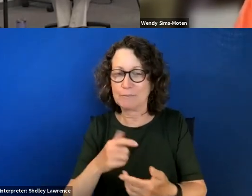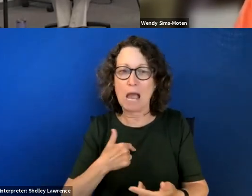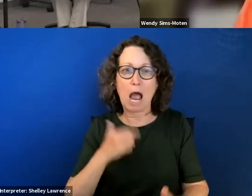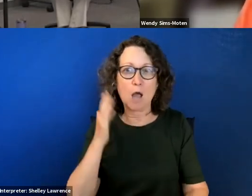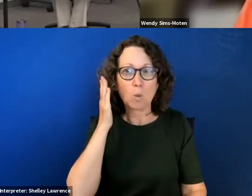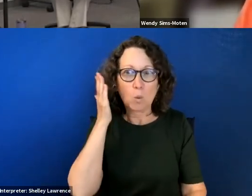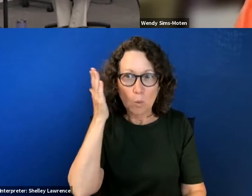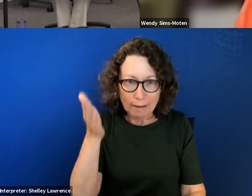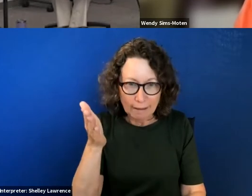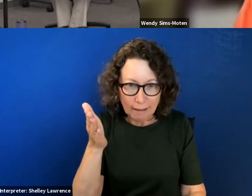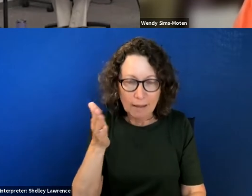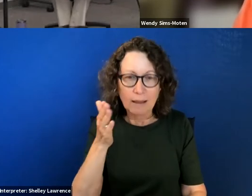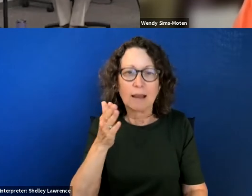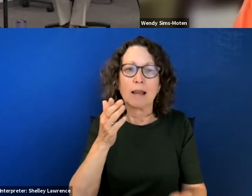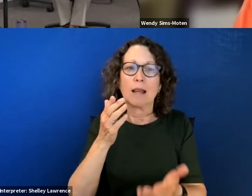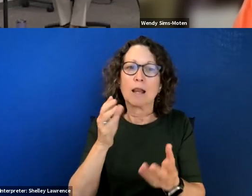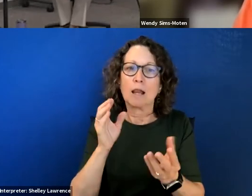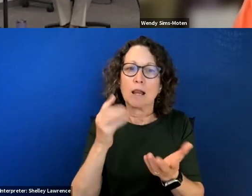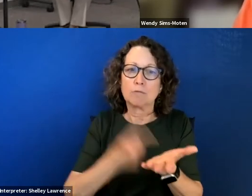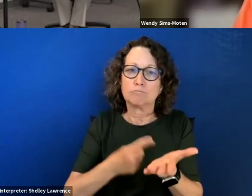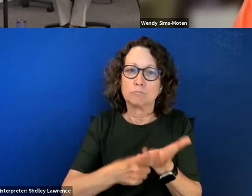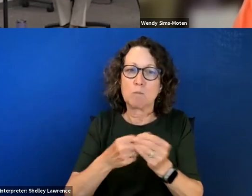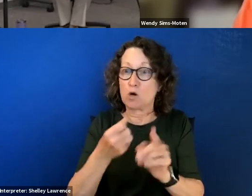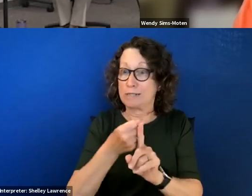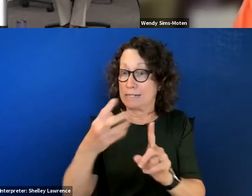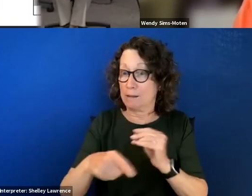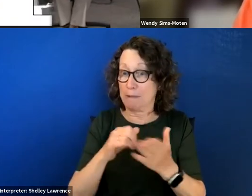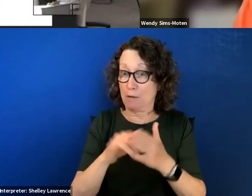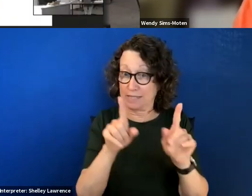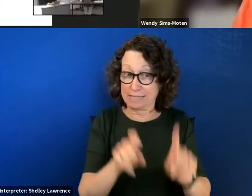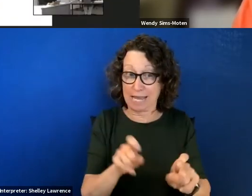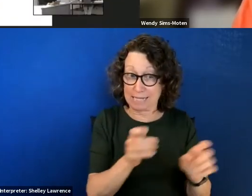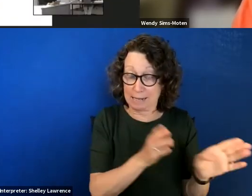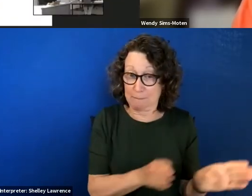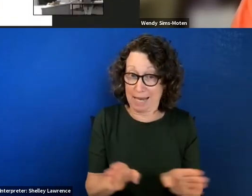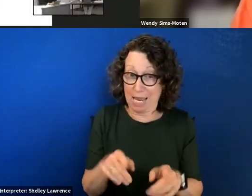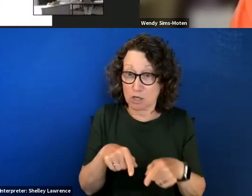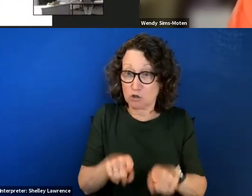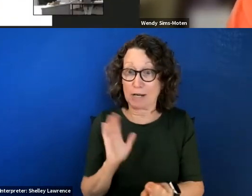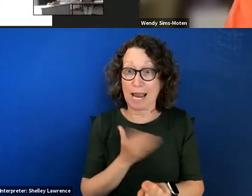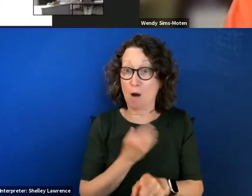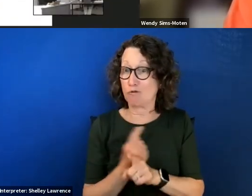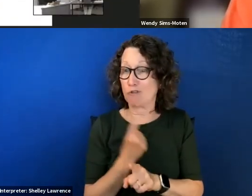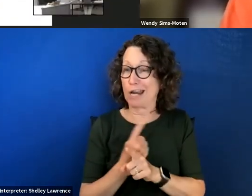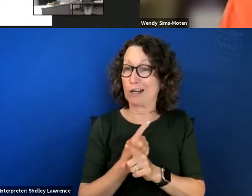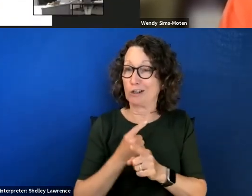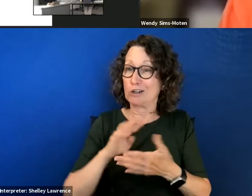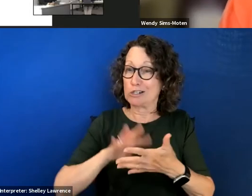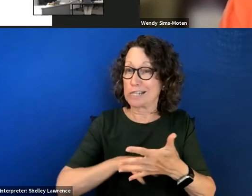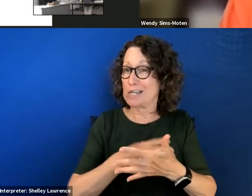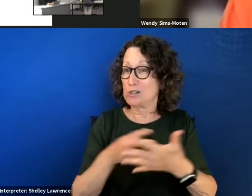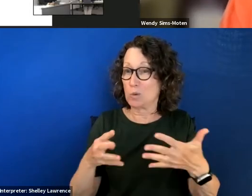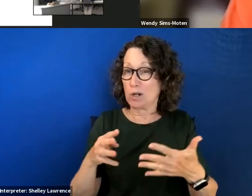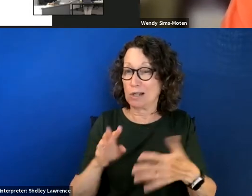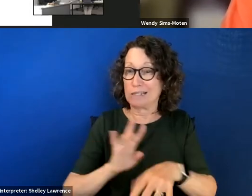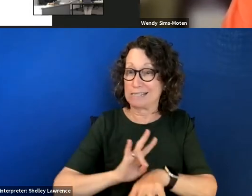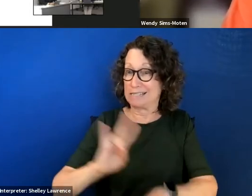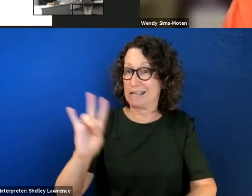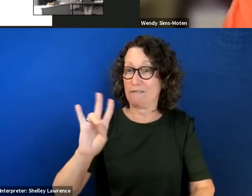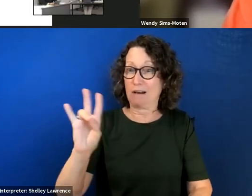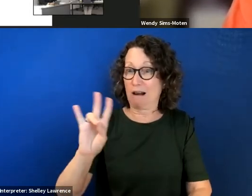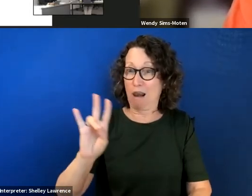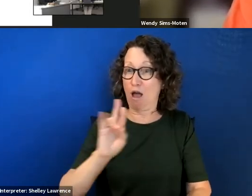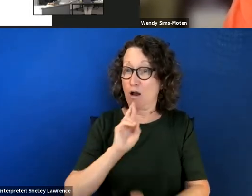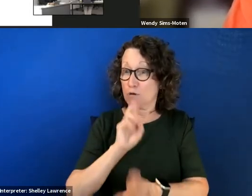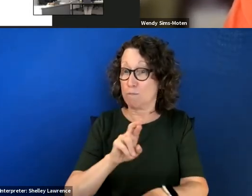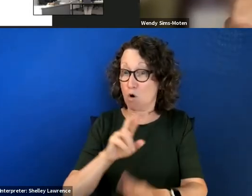be going into more detail about the testing plan in our regularly scheduled 7 p.m.